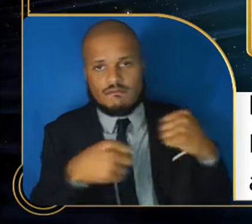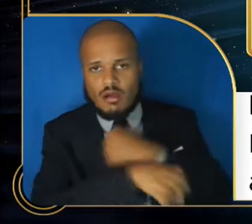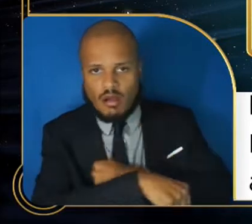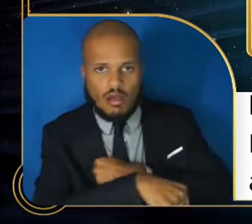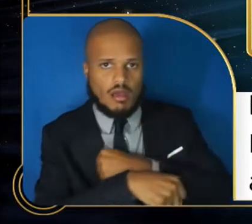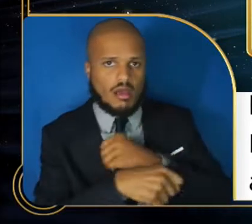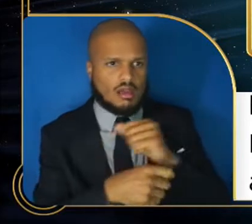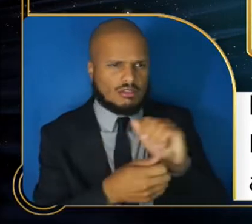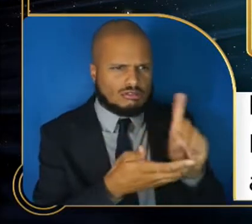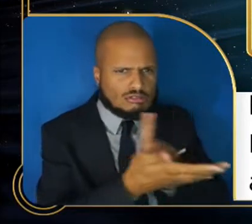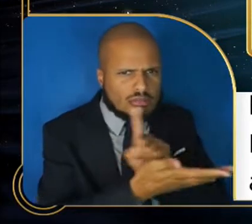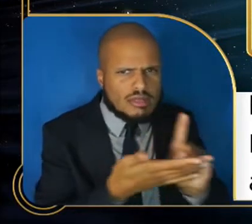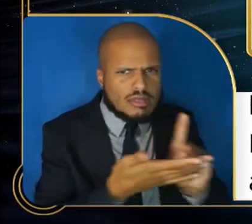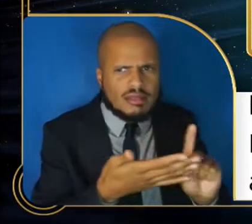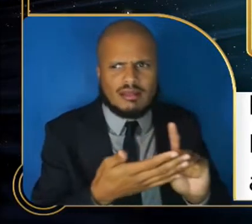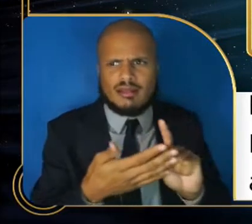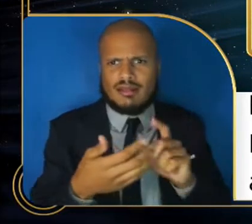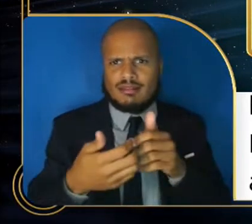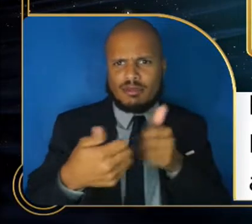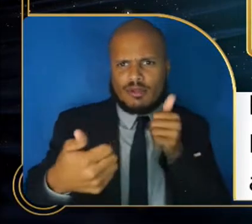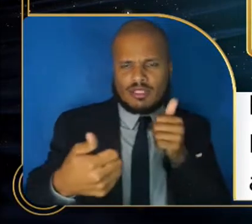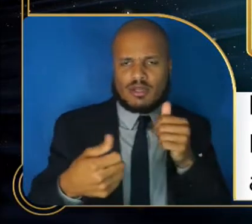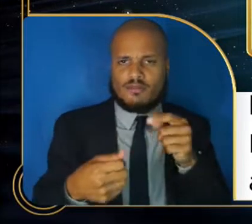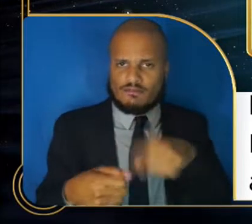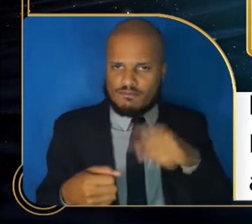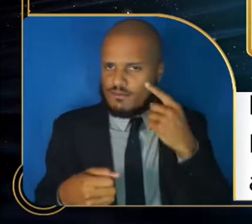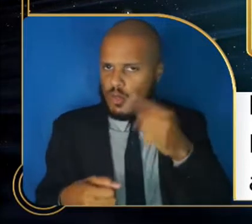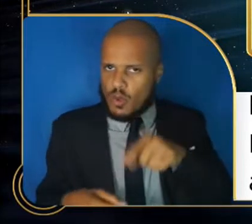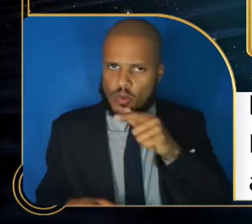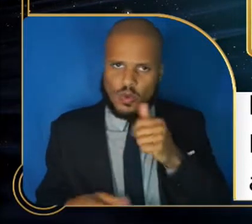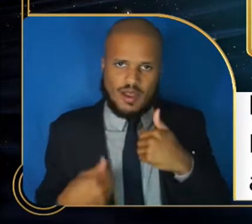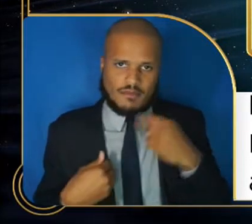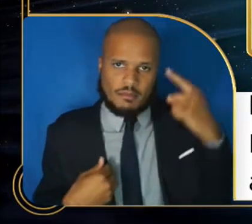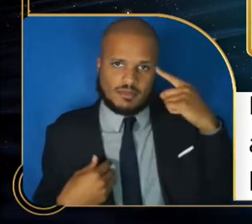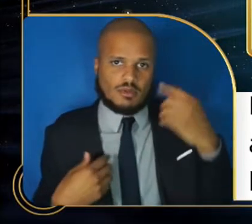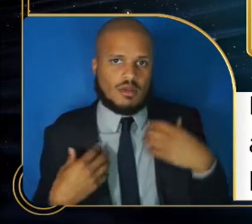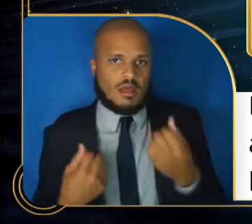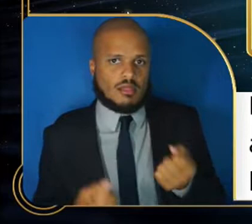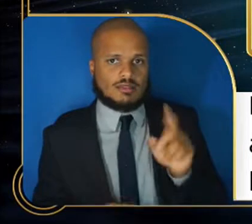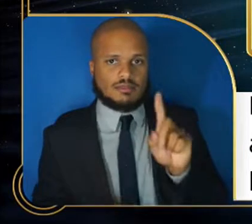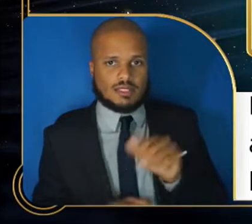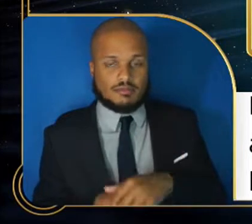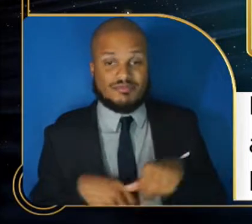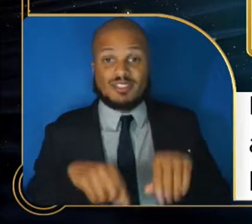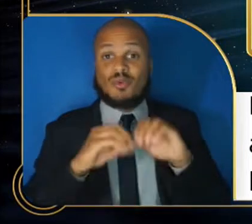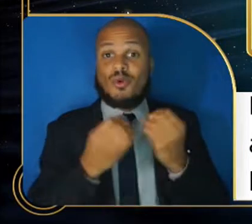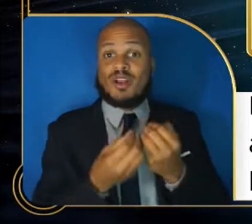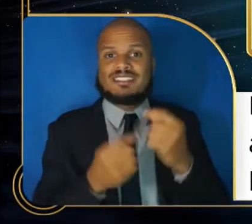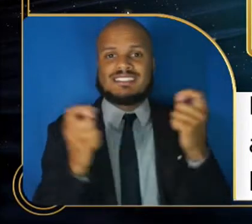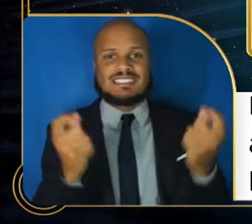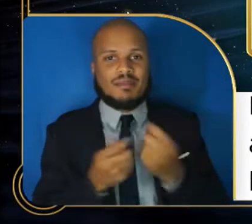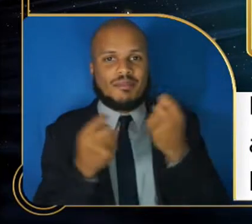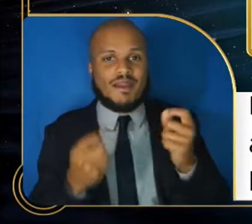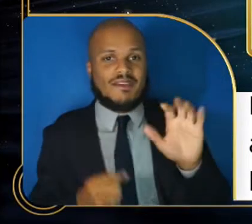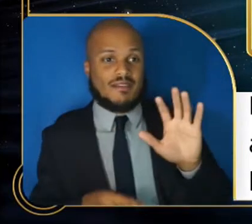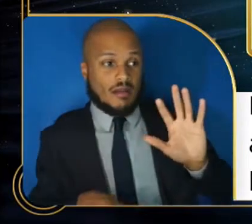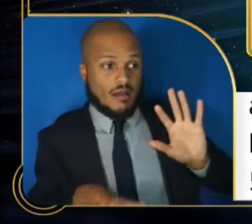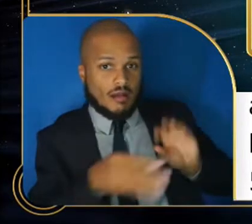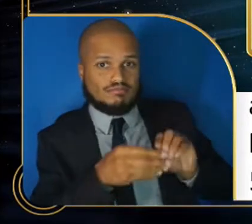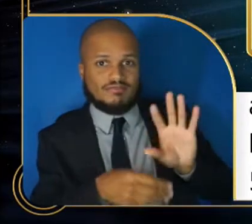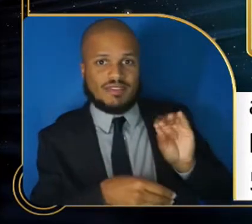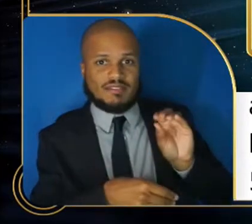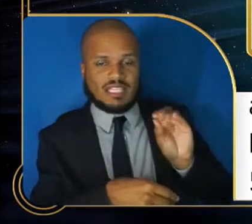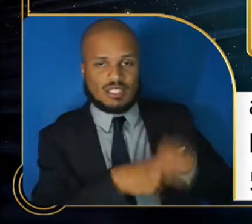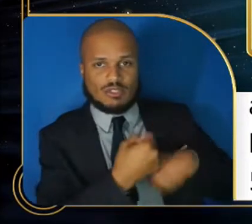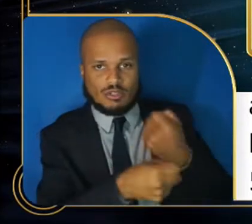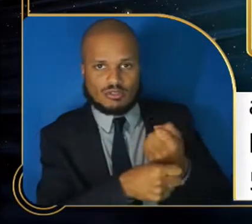of people with mental health disabilities. As the organization celebrates 50 years, it will continue to fight for